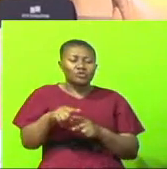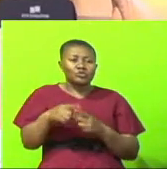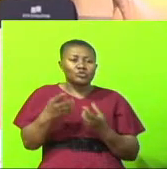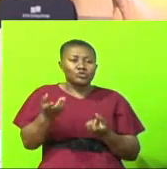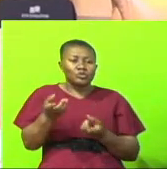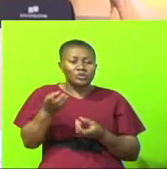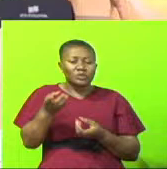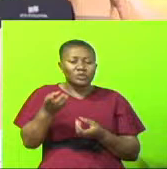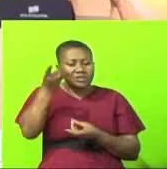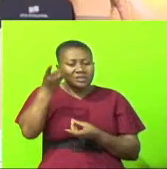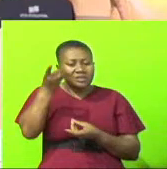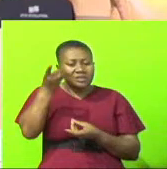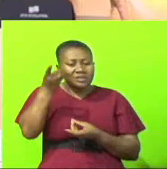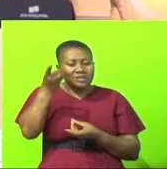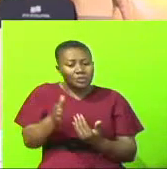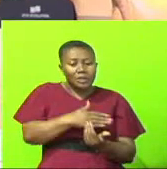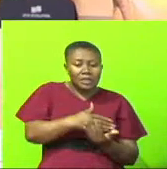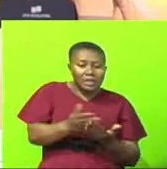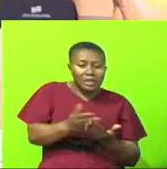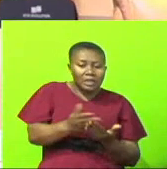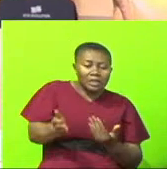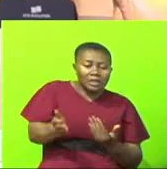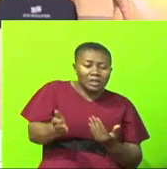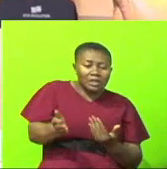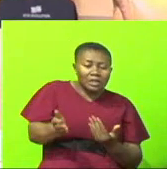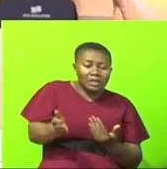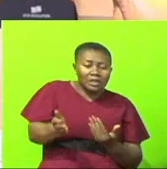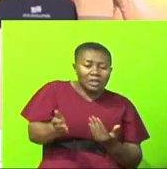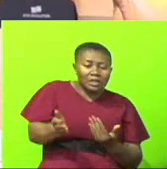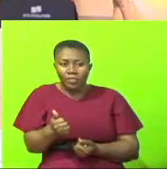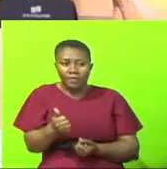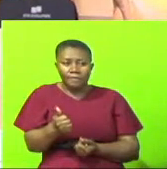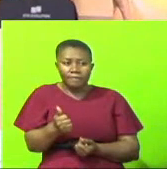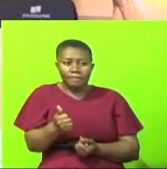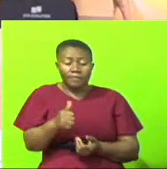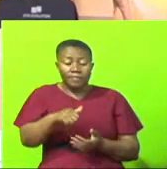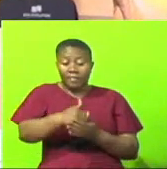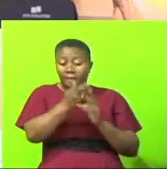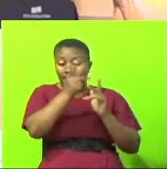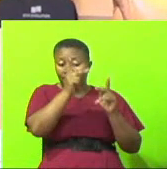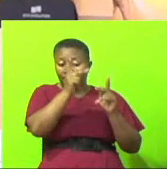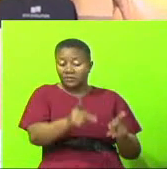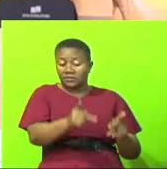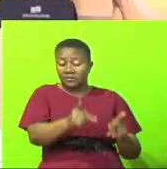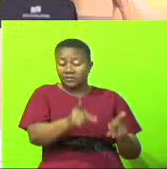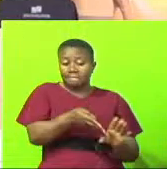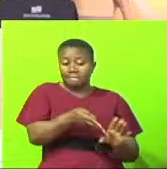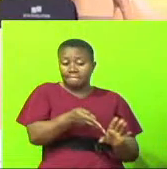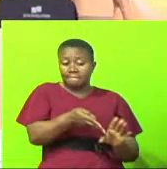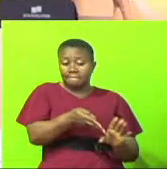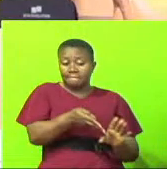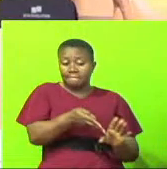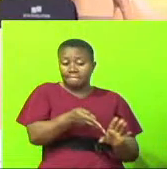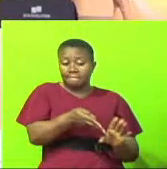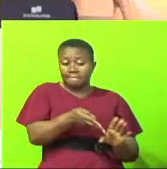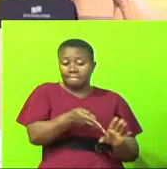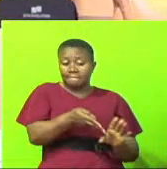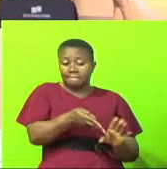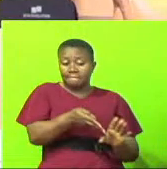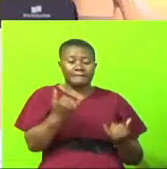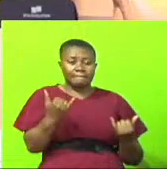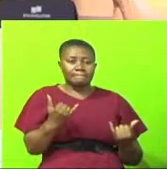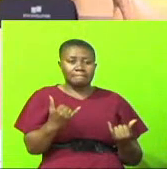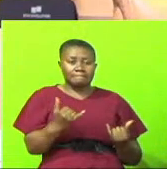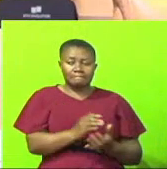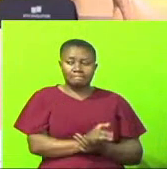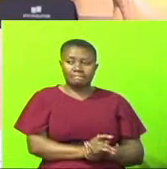whether or not, or how the person vacates the seat. Okay? Now,